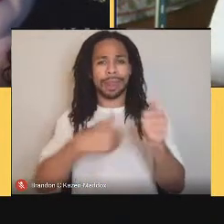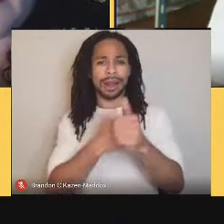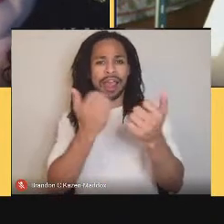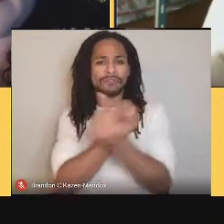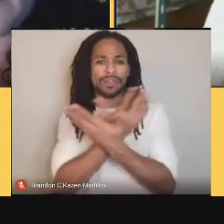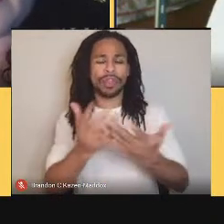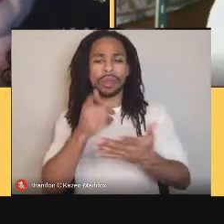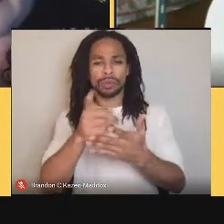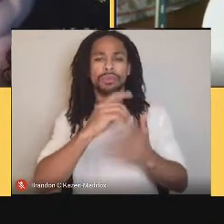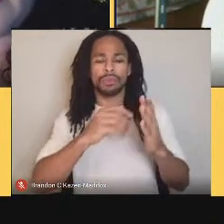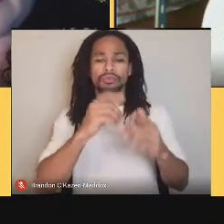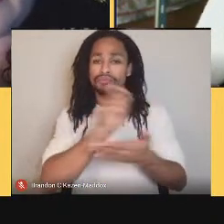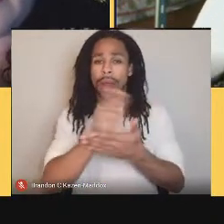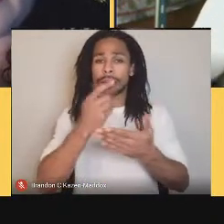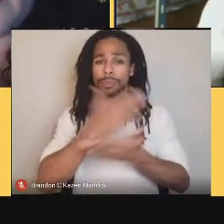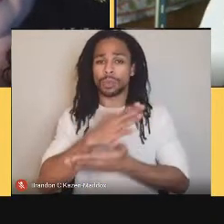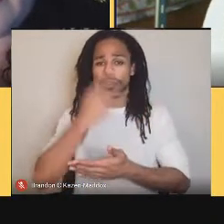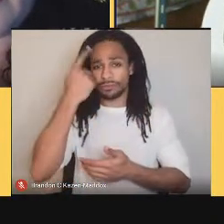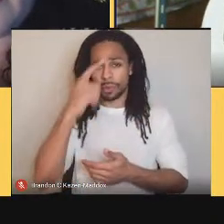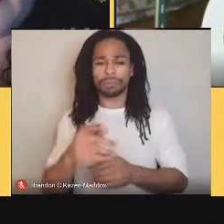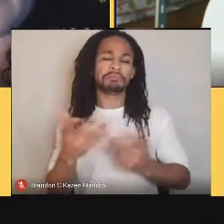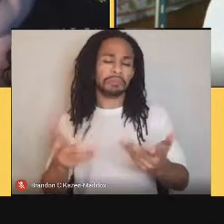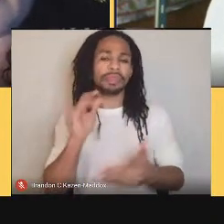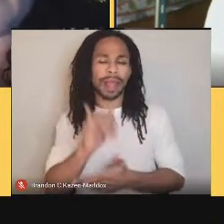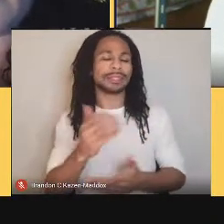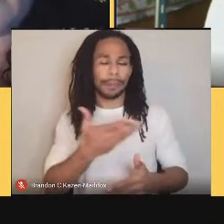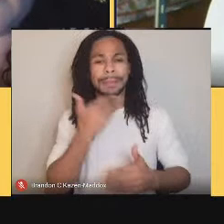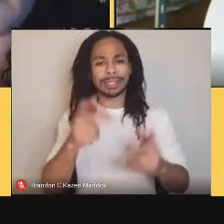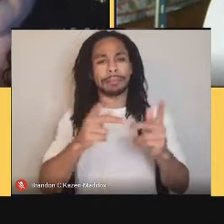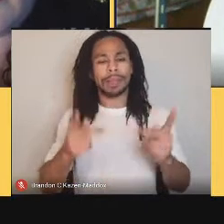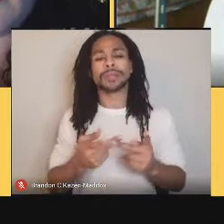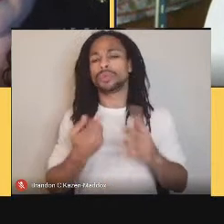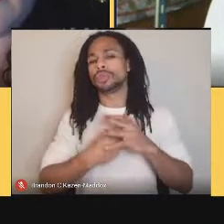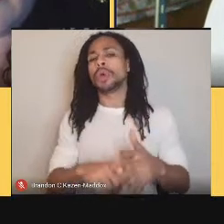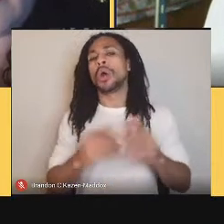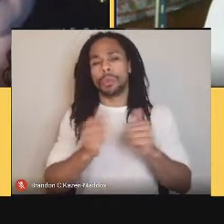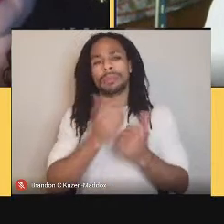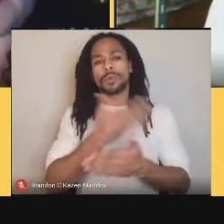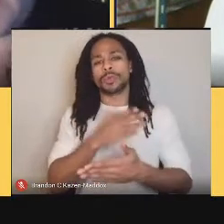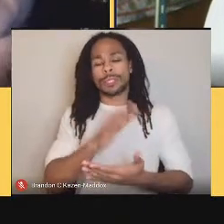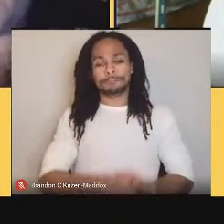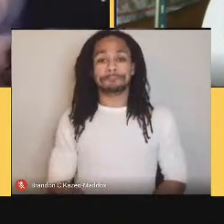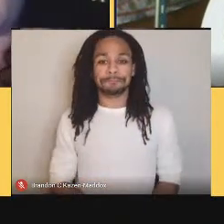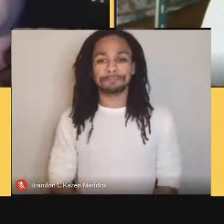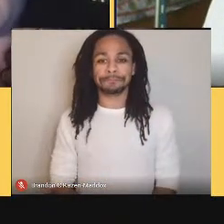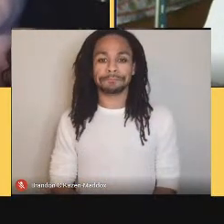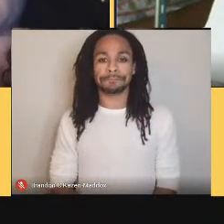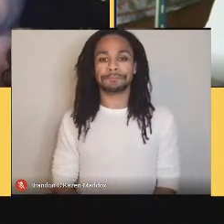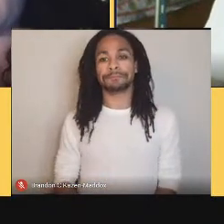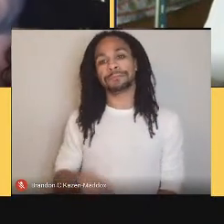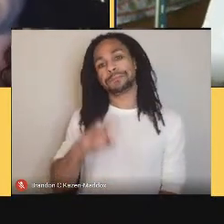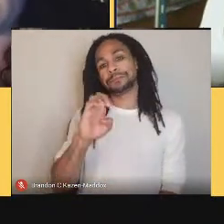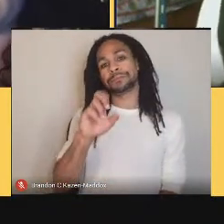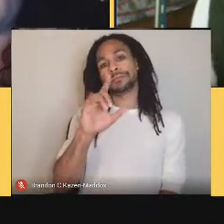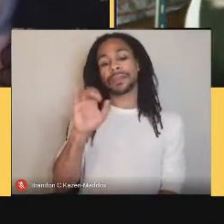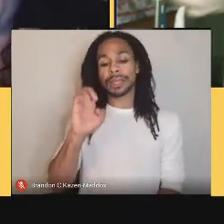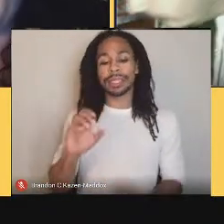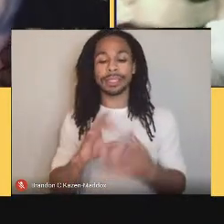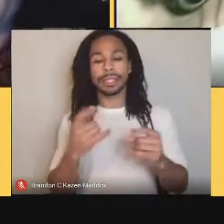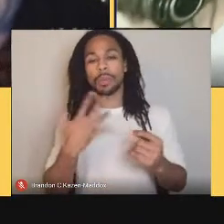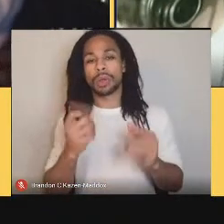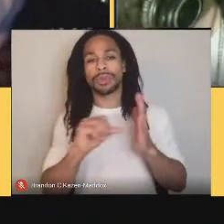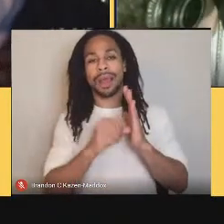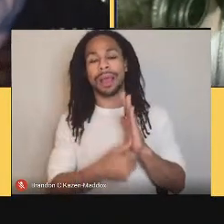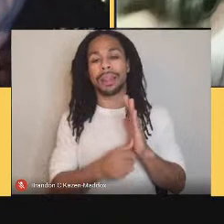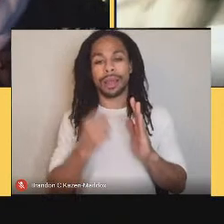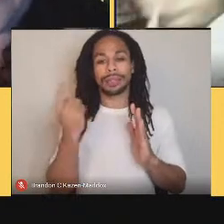you're scoring or putting music into is the absolute best place to start. Absolutely. And I actually want to highlight something that you said really briefly